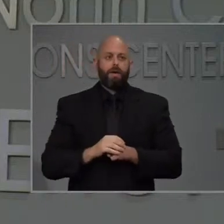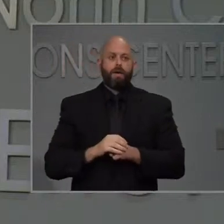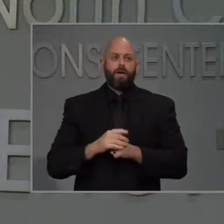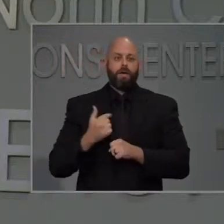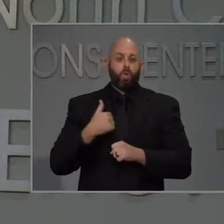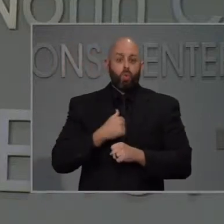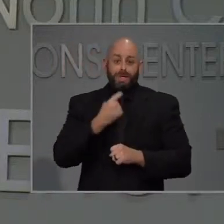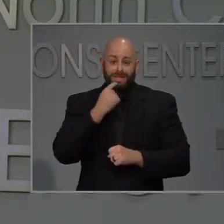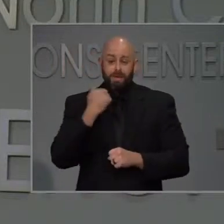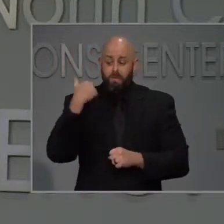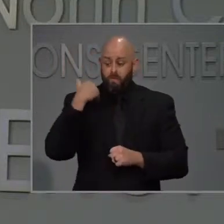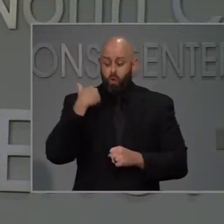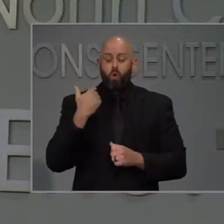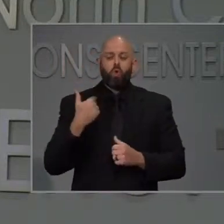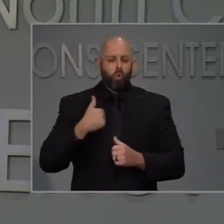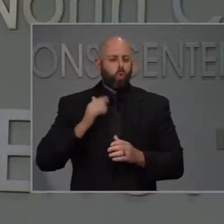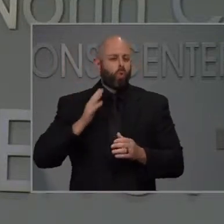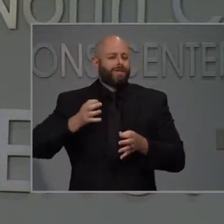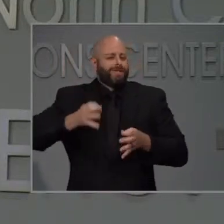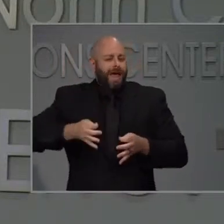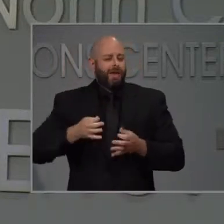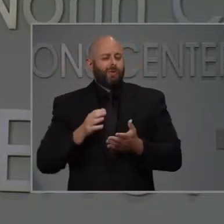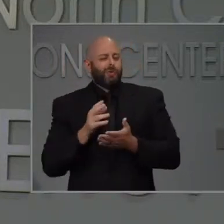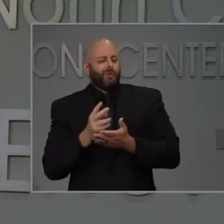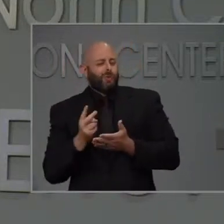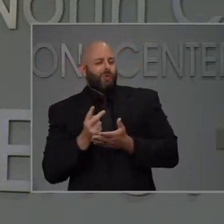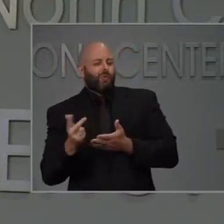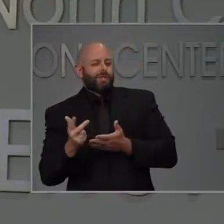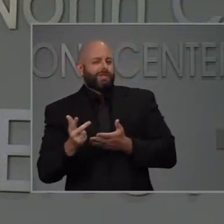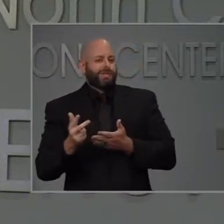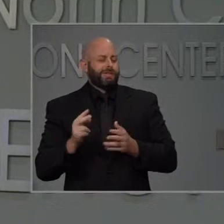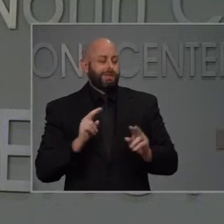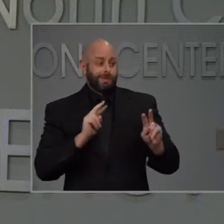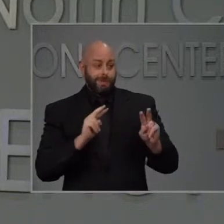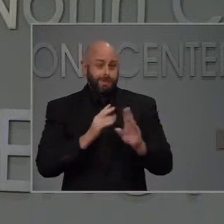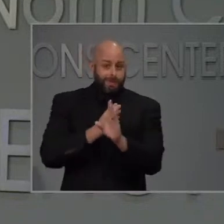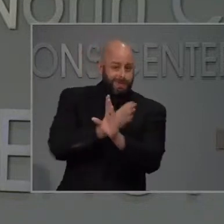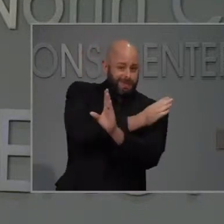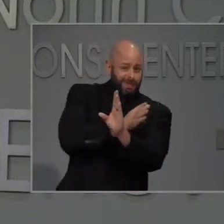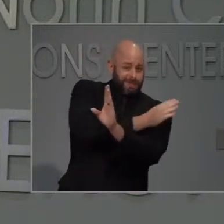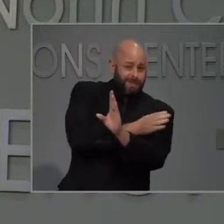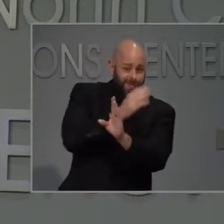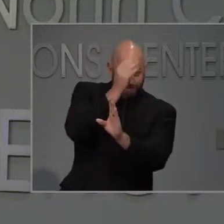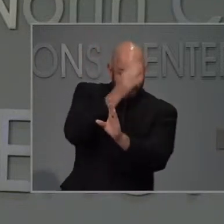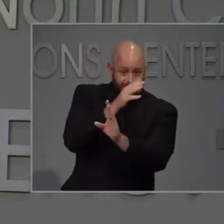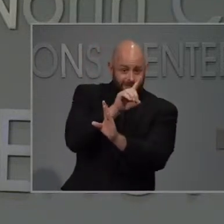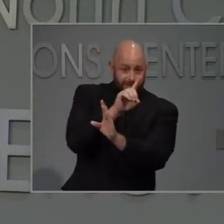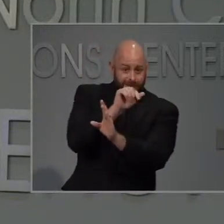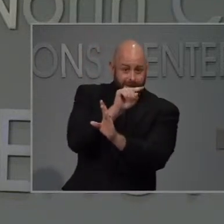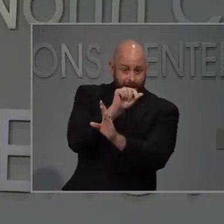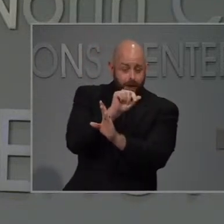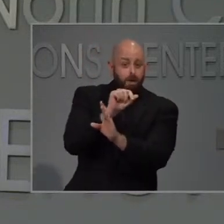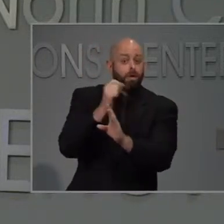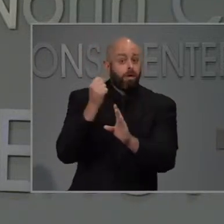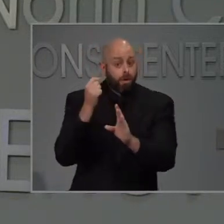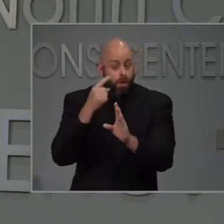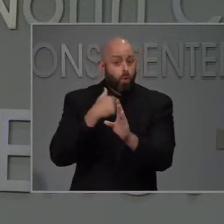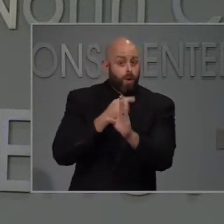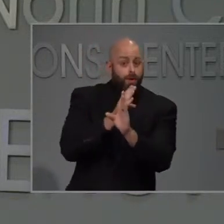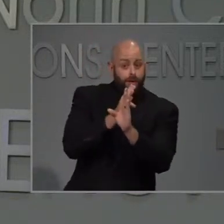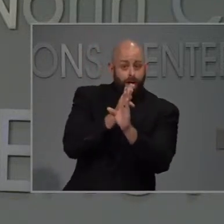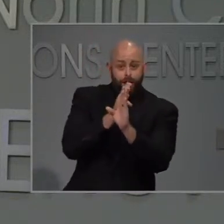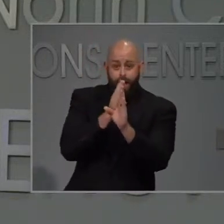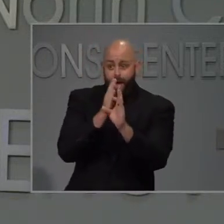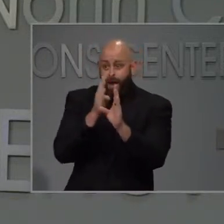a decision on that within 2 to 3 weeks, depending on what the data looks like. And we have several more days of looking at the